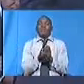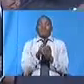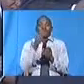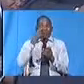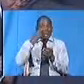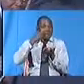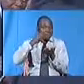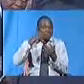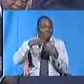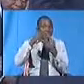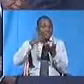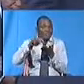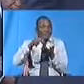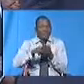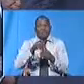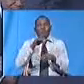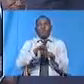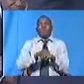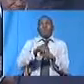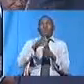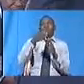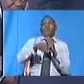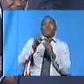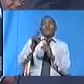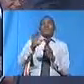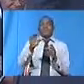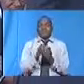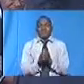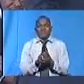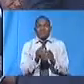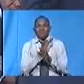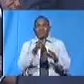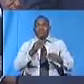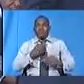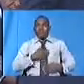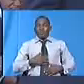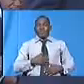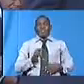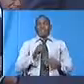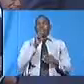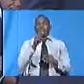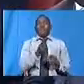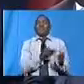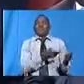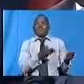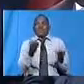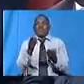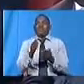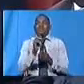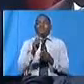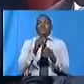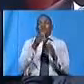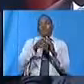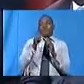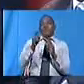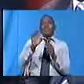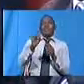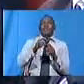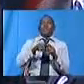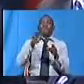of Form 1C. Nobody was instructed to take Form 1C to the polling